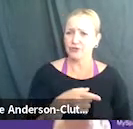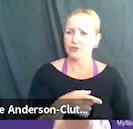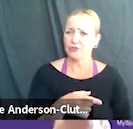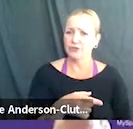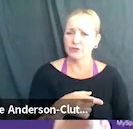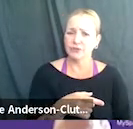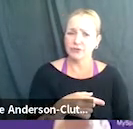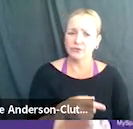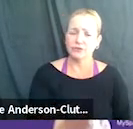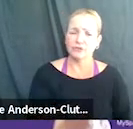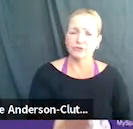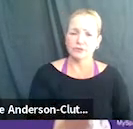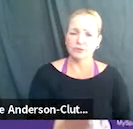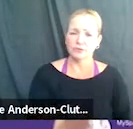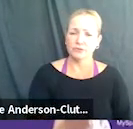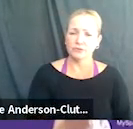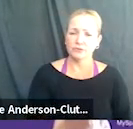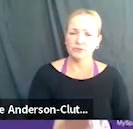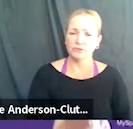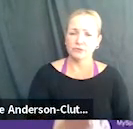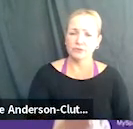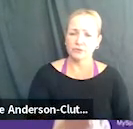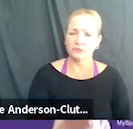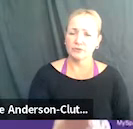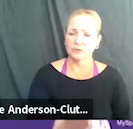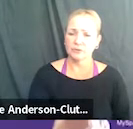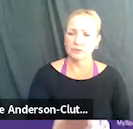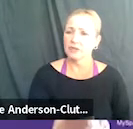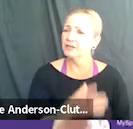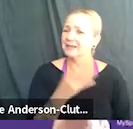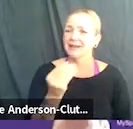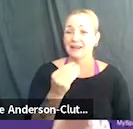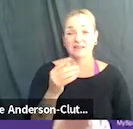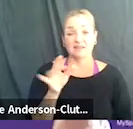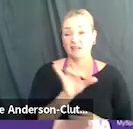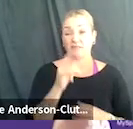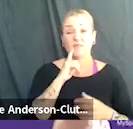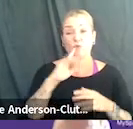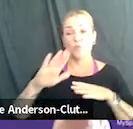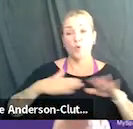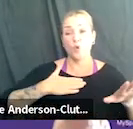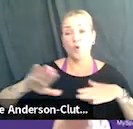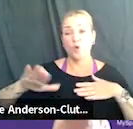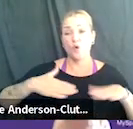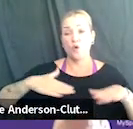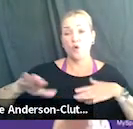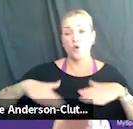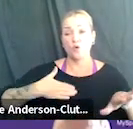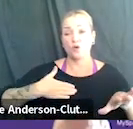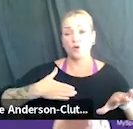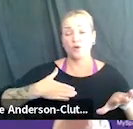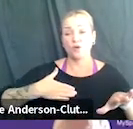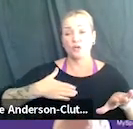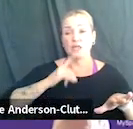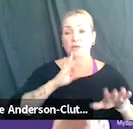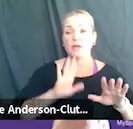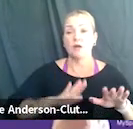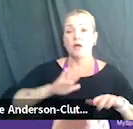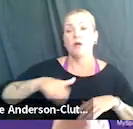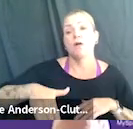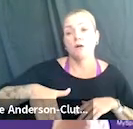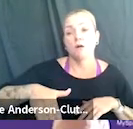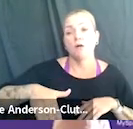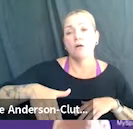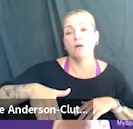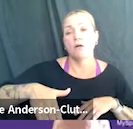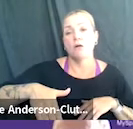April. And so walking somewhere, they would need to tell him to take a step if he was sitting down, feeding himself, and even things